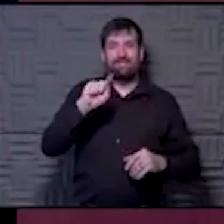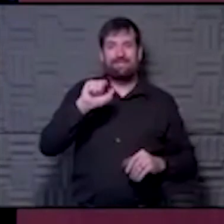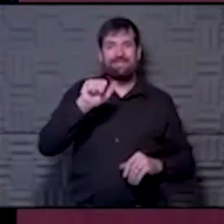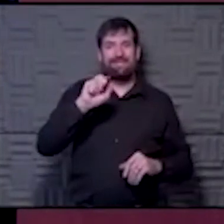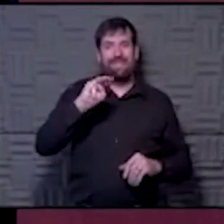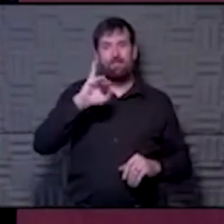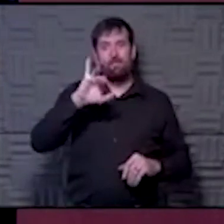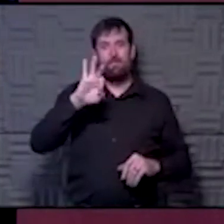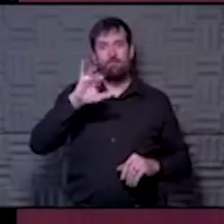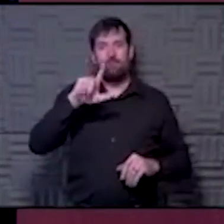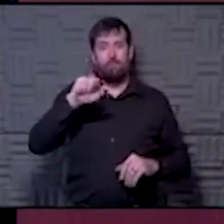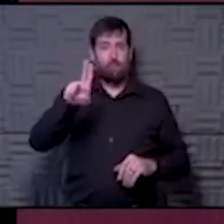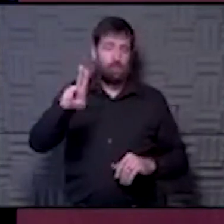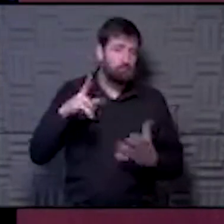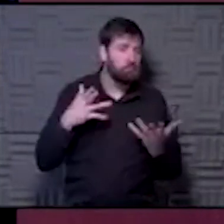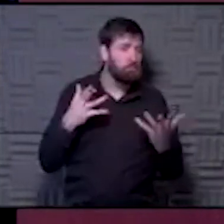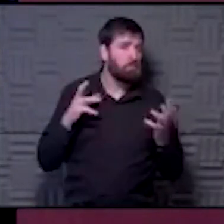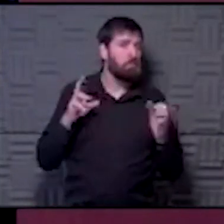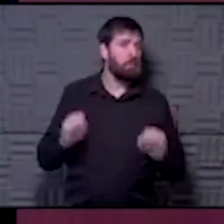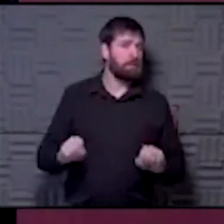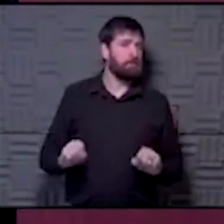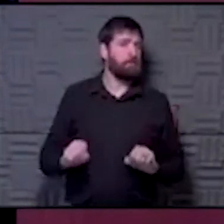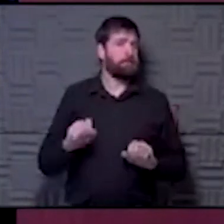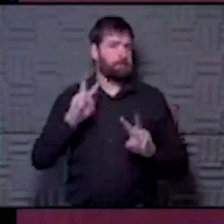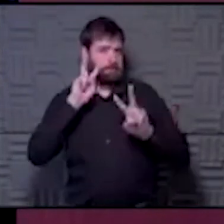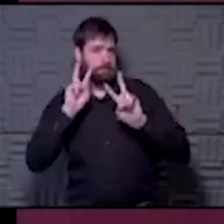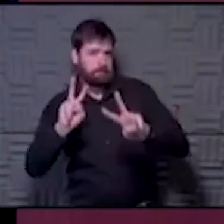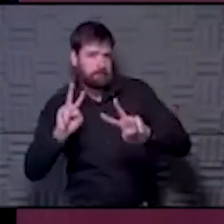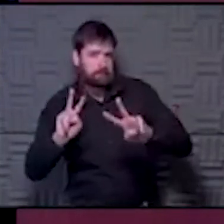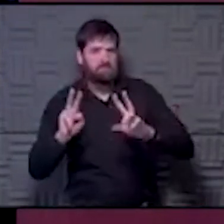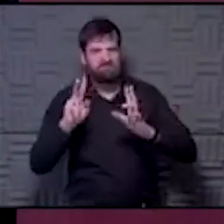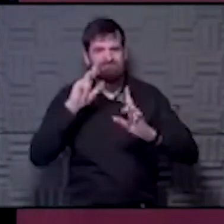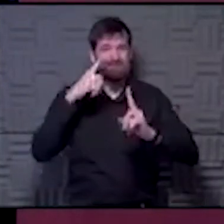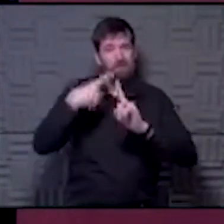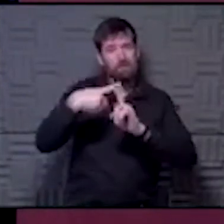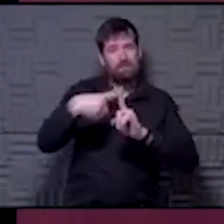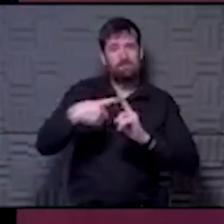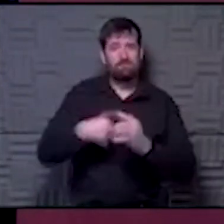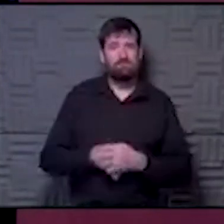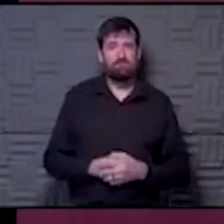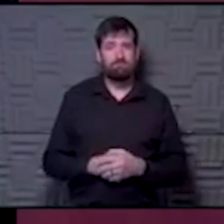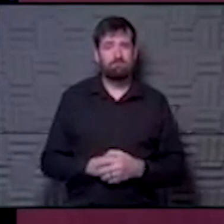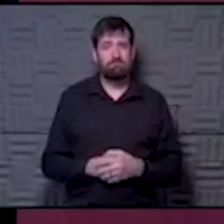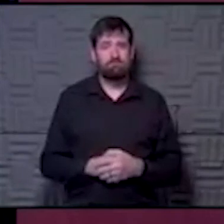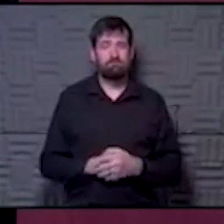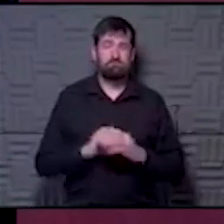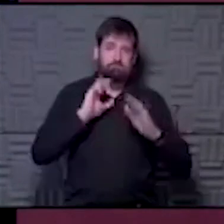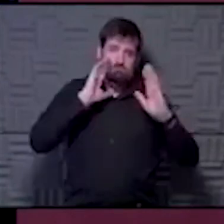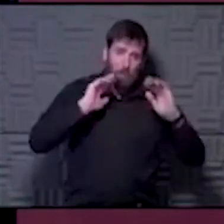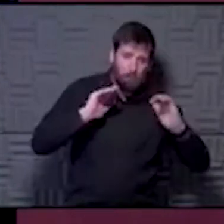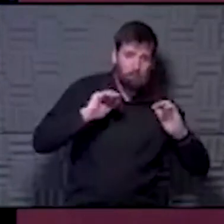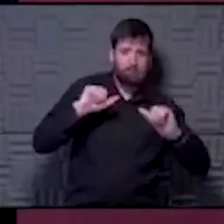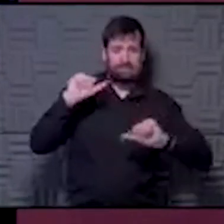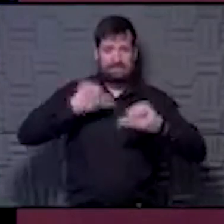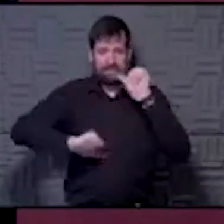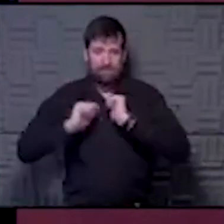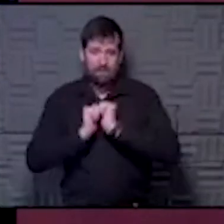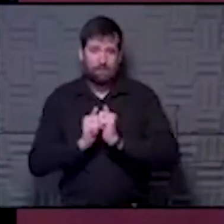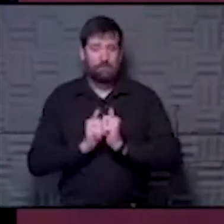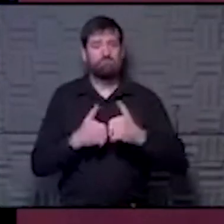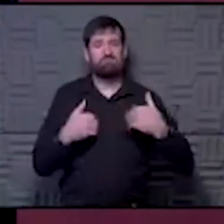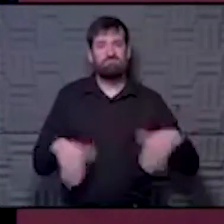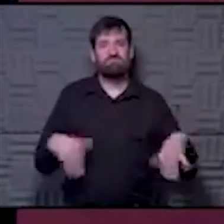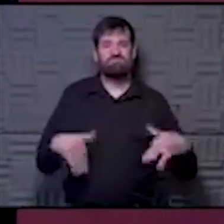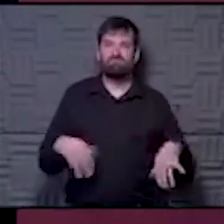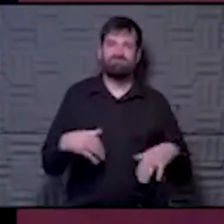deal, might be on the way. We're pretty optimistic about that. So hope and science combined together still